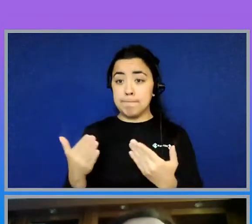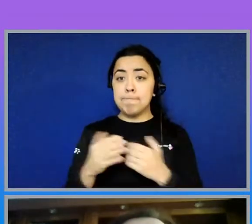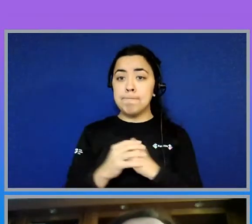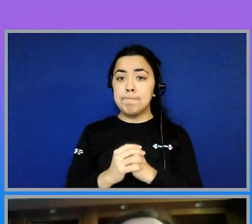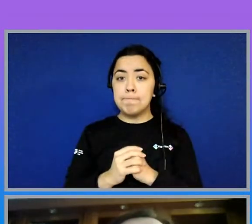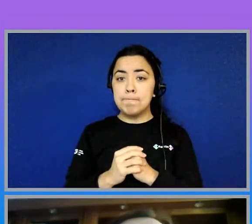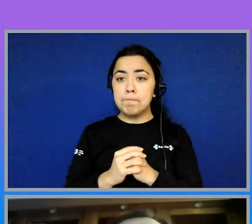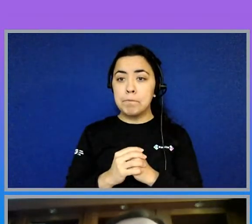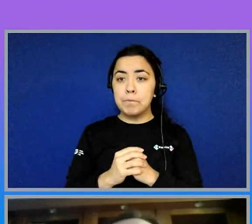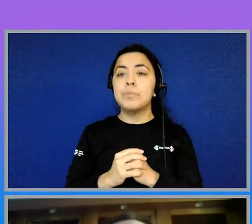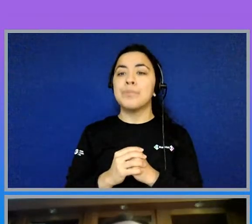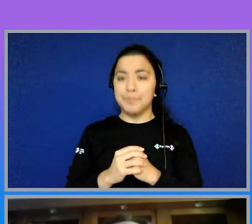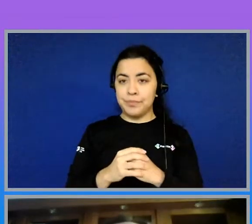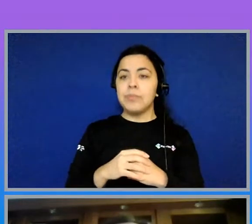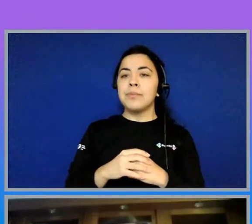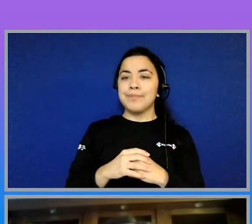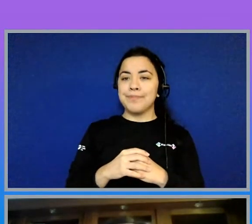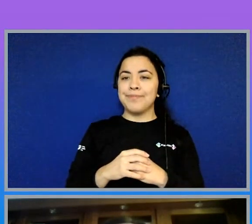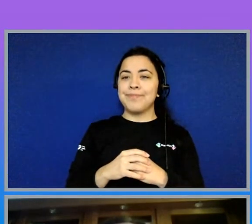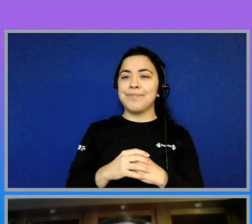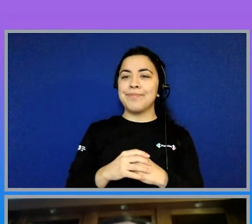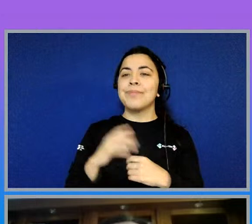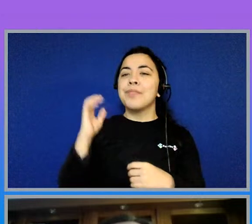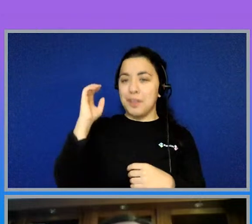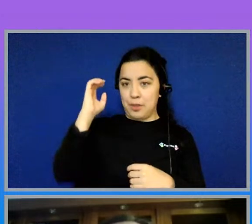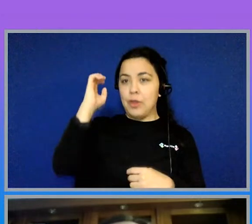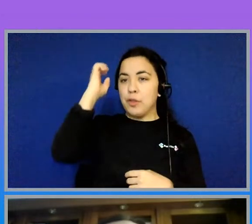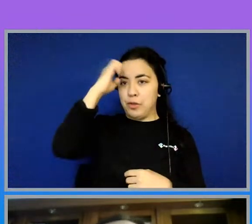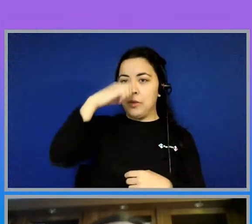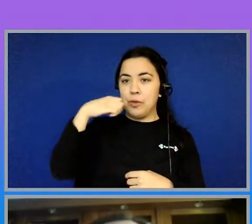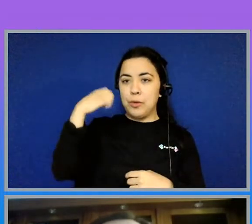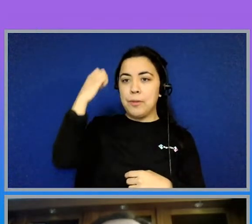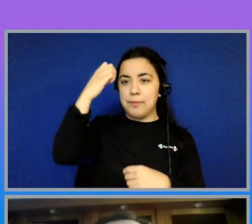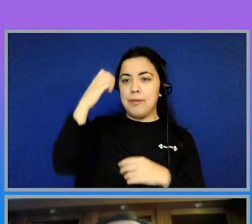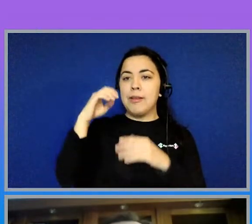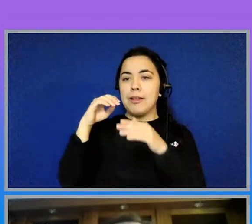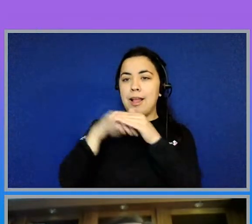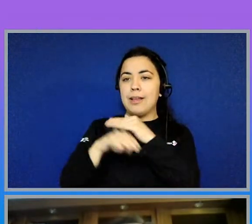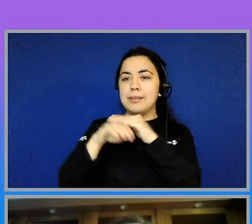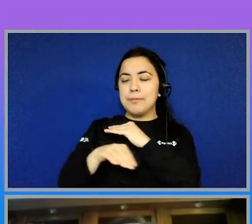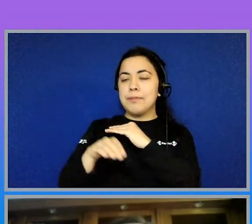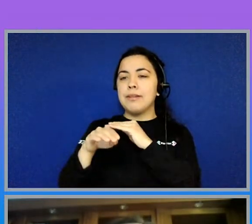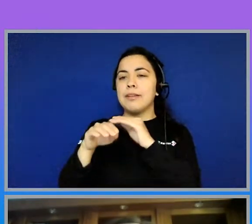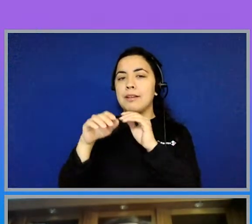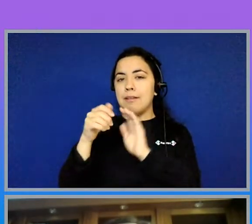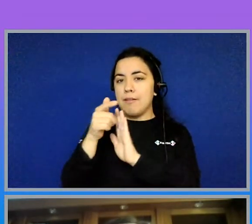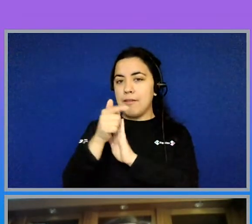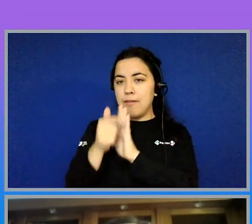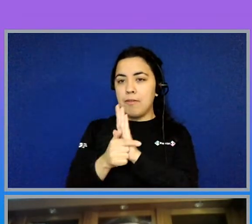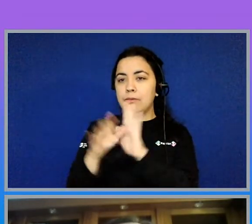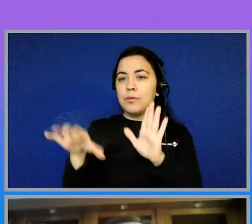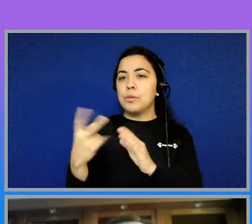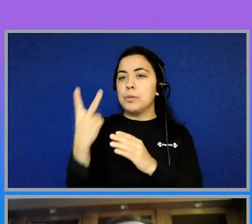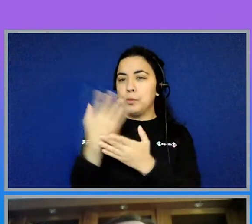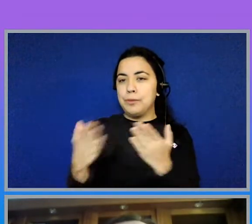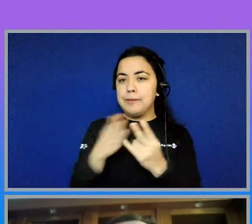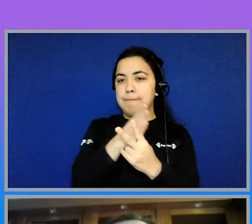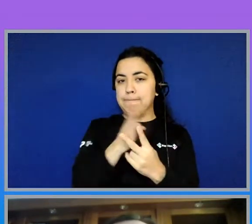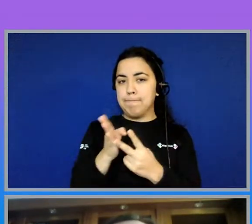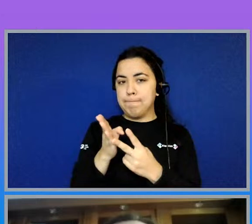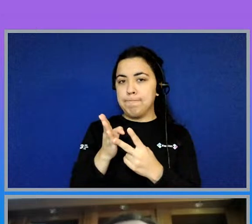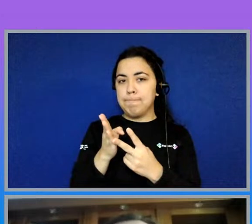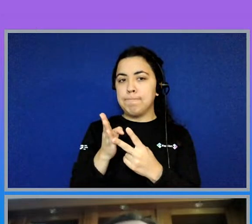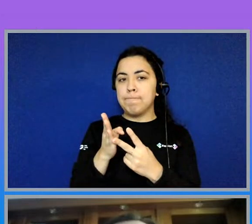European Accessibility Act basically does two main things. One is to